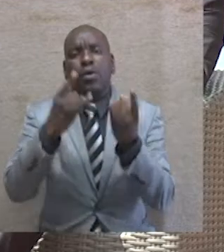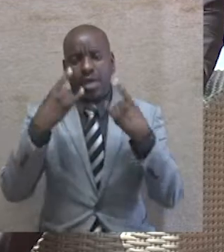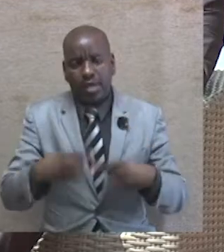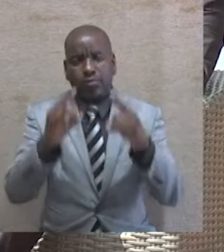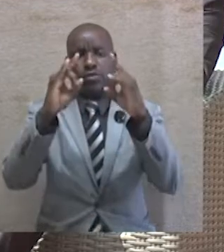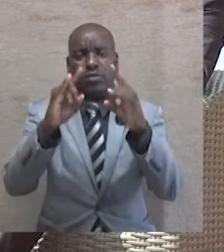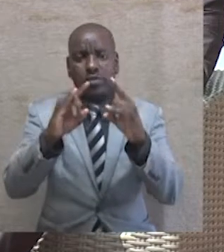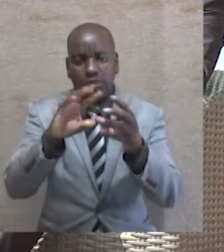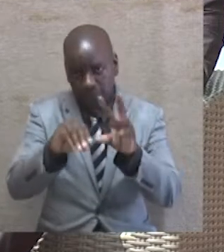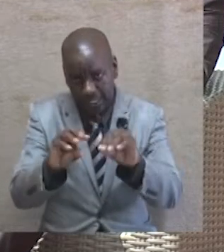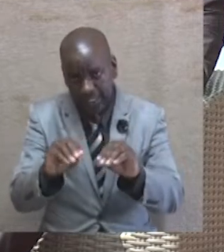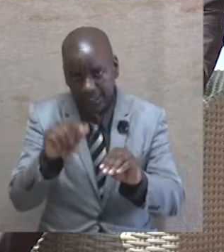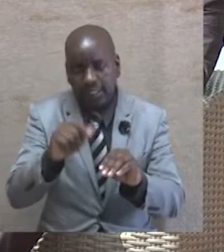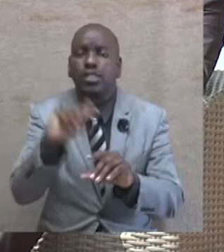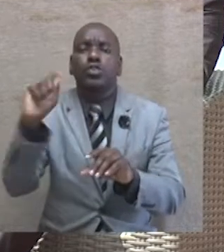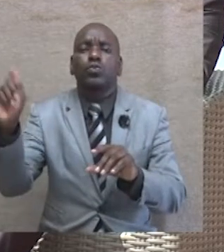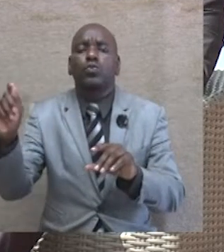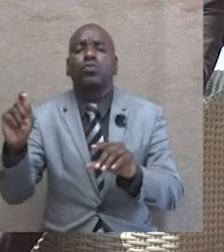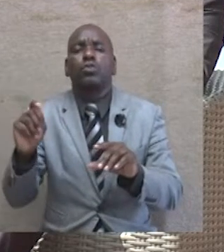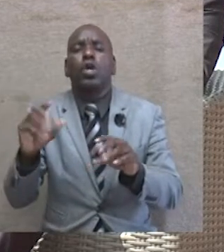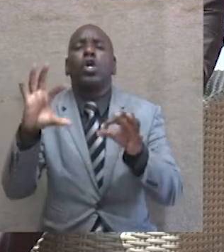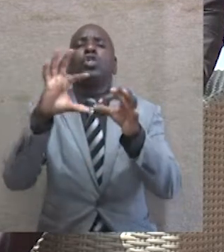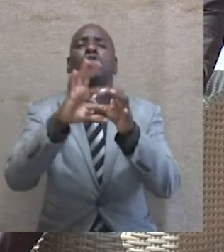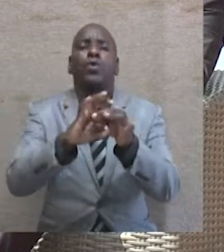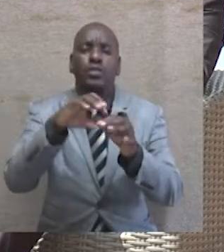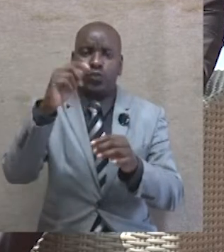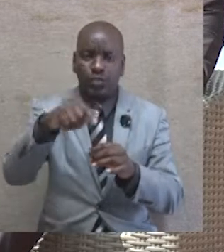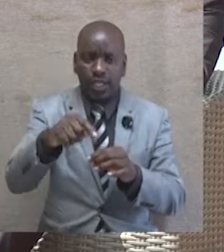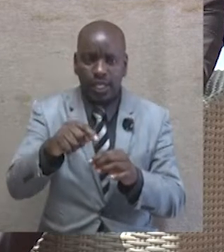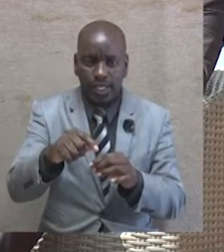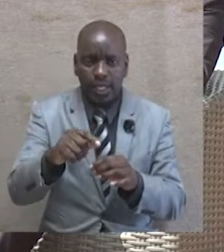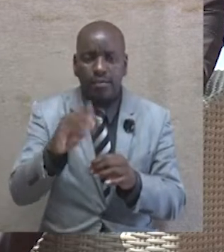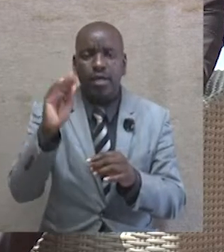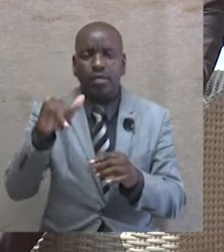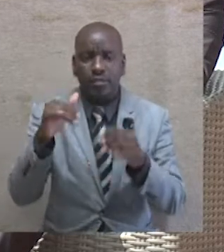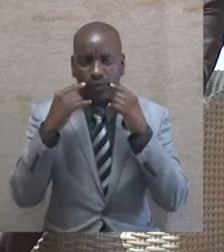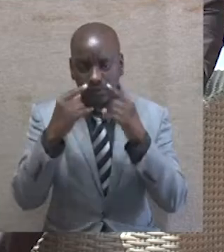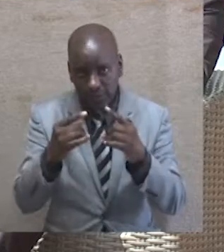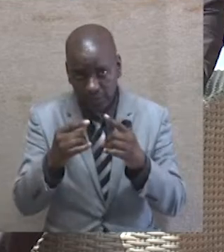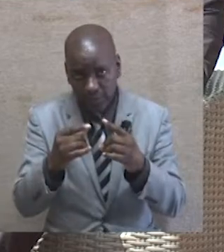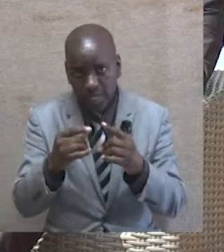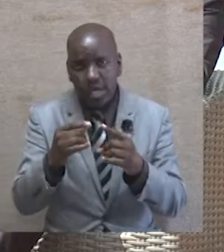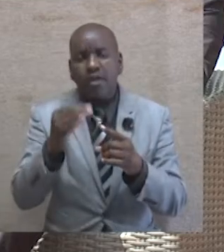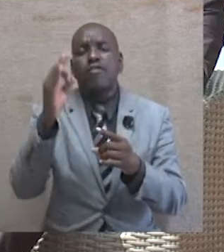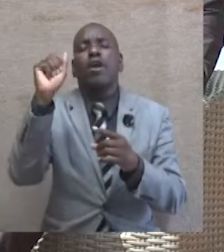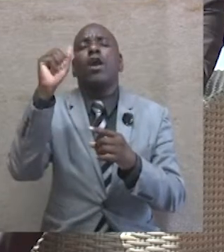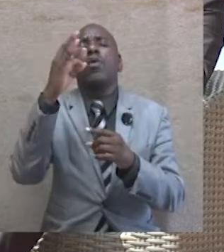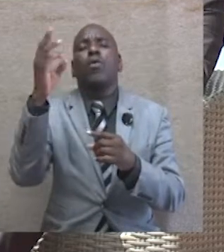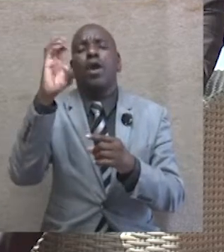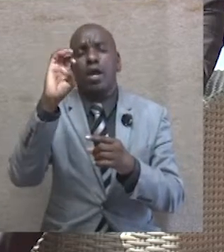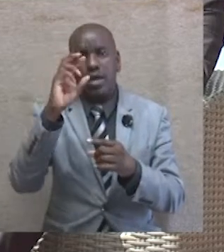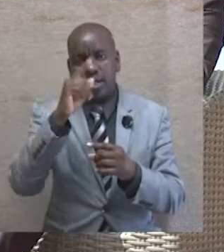health personnel in schools. And to unpack this discussion, I'm joined today by Rujeko Chibaya from